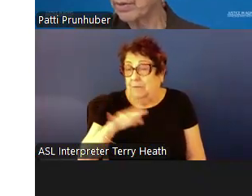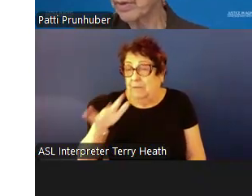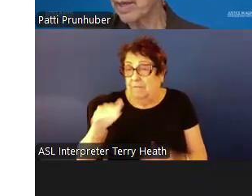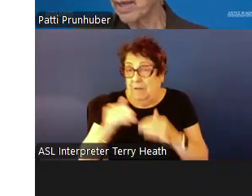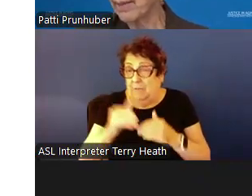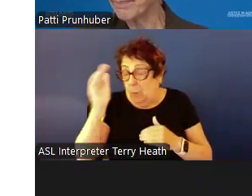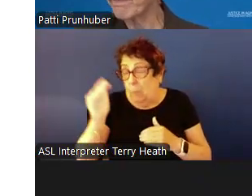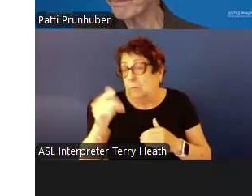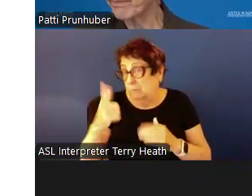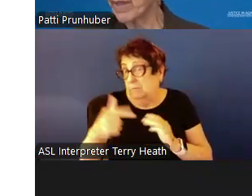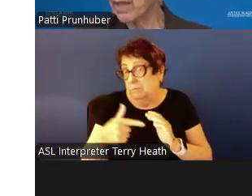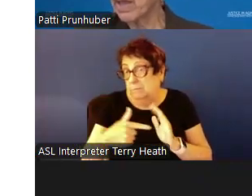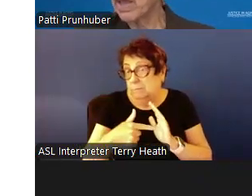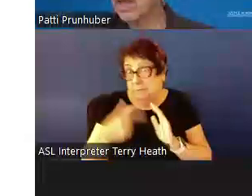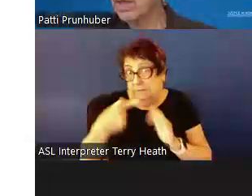So